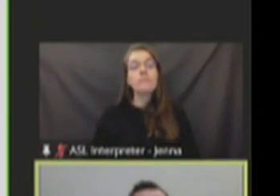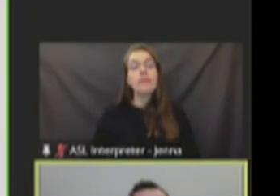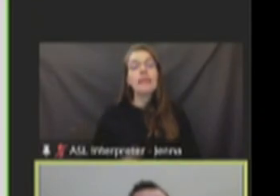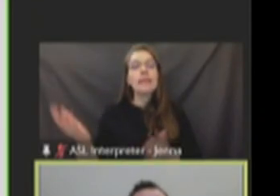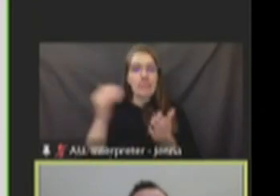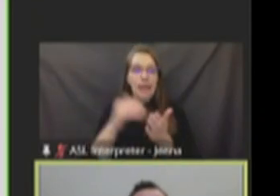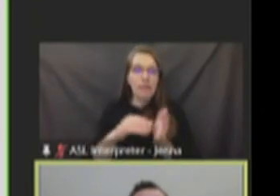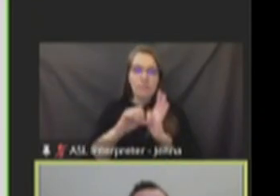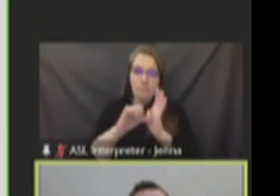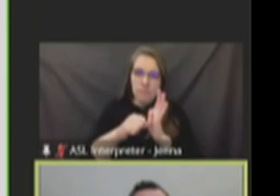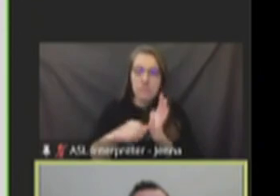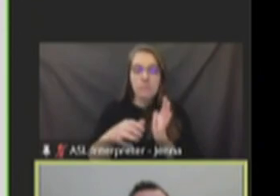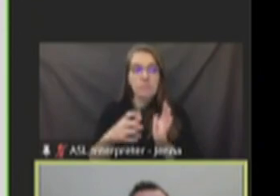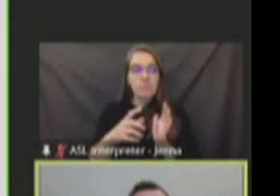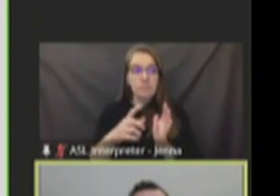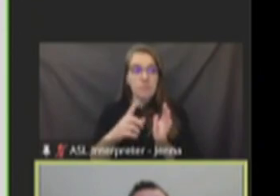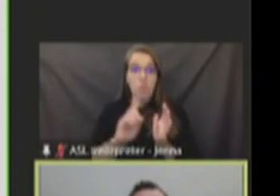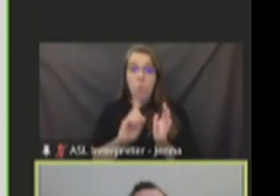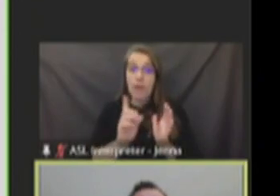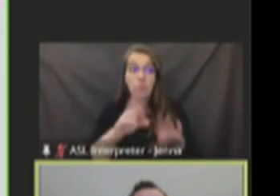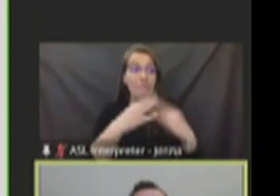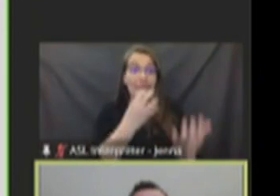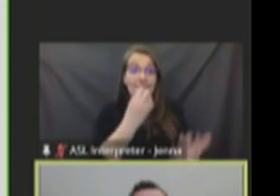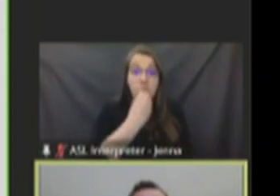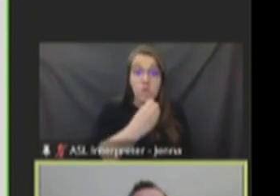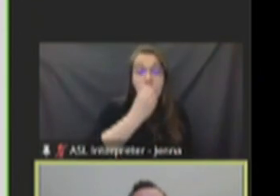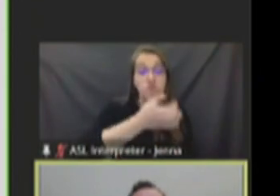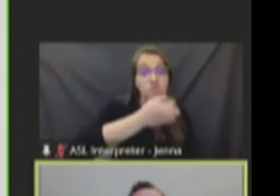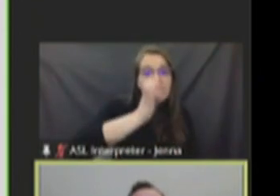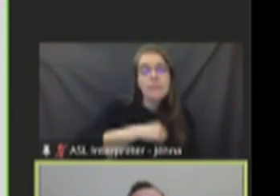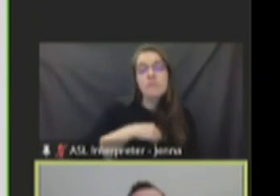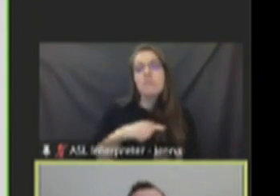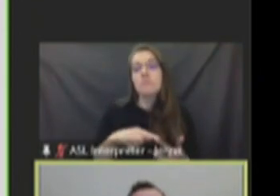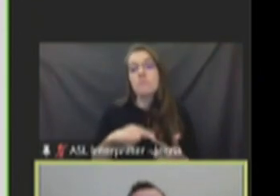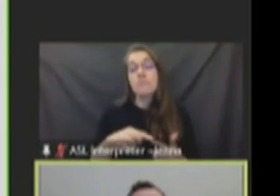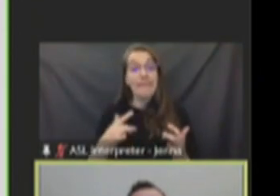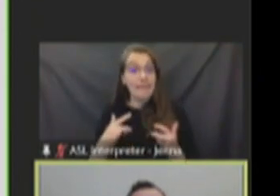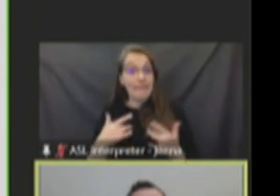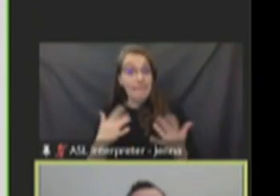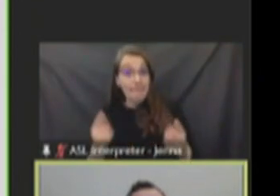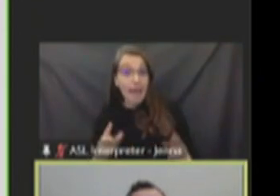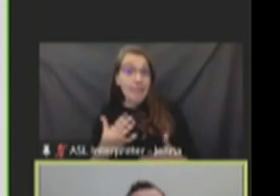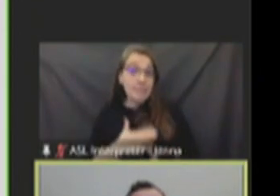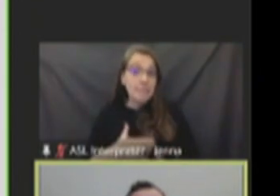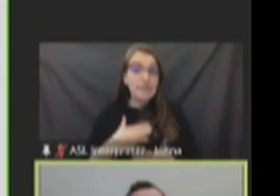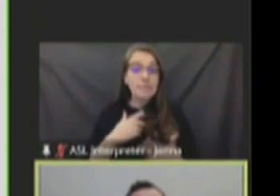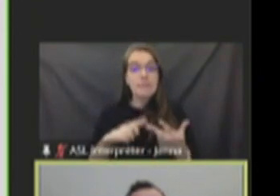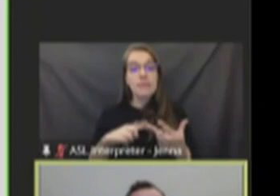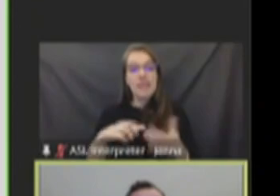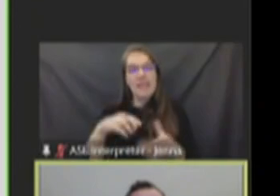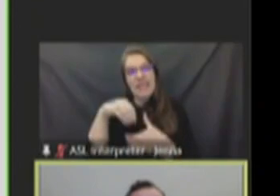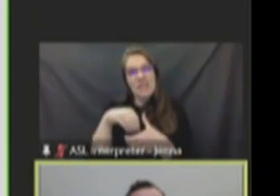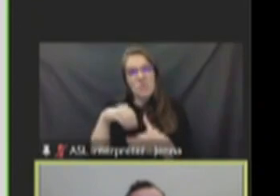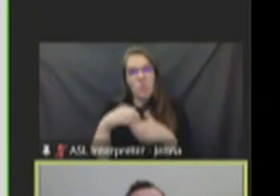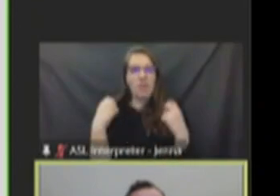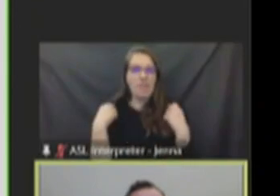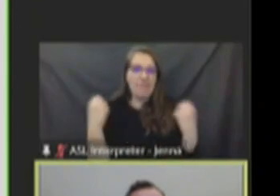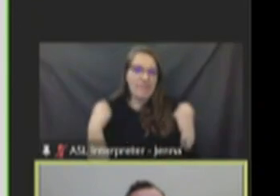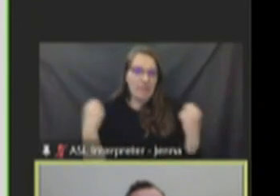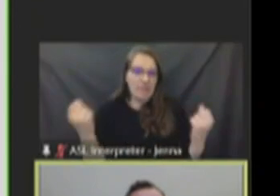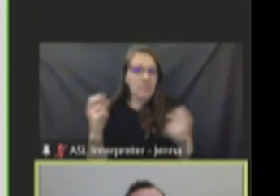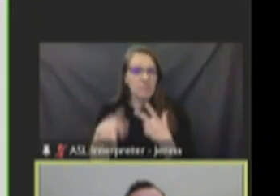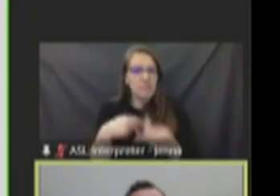food is served, where drinks are served, events, and indoor fitness settings. Next, any